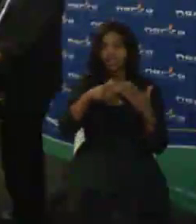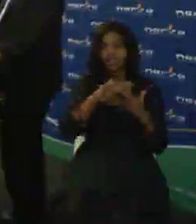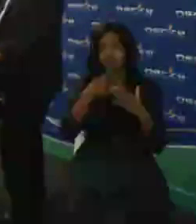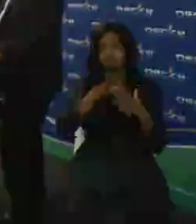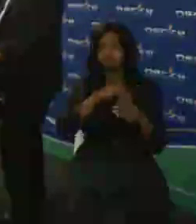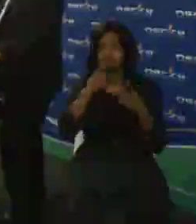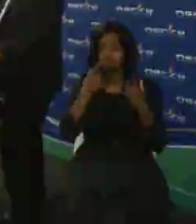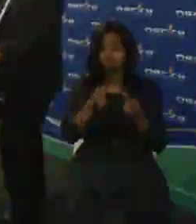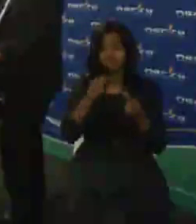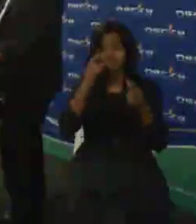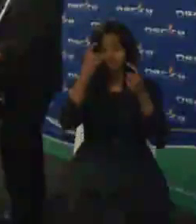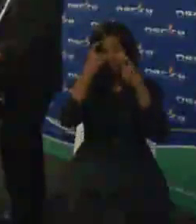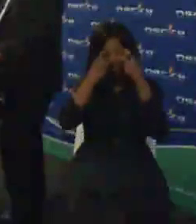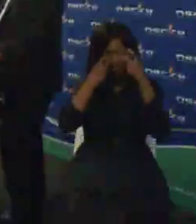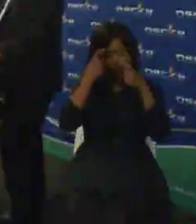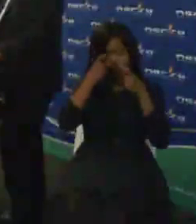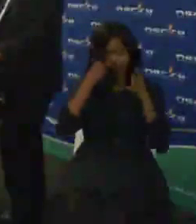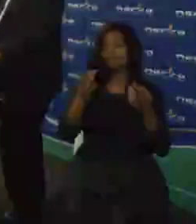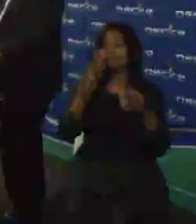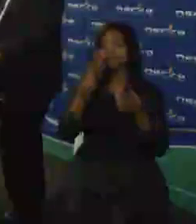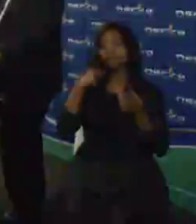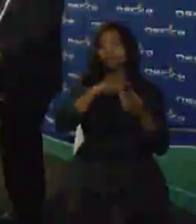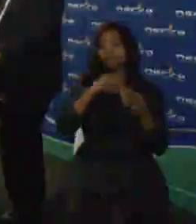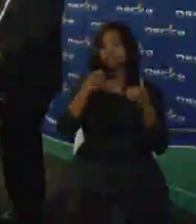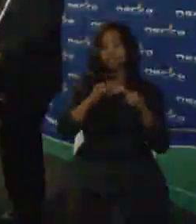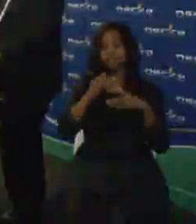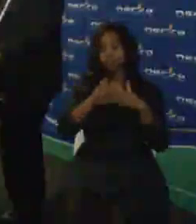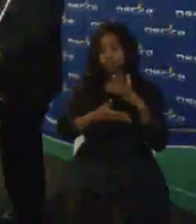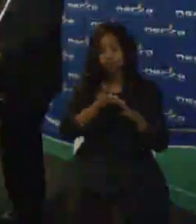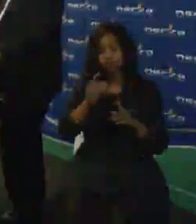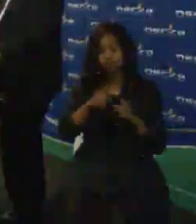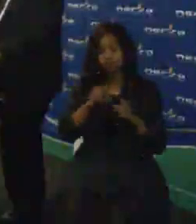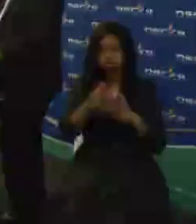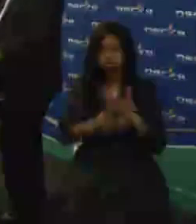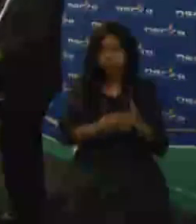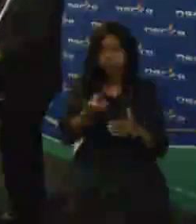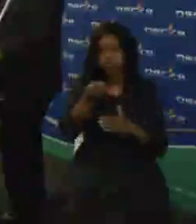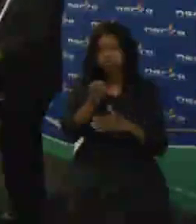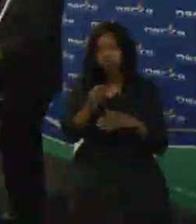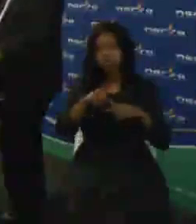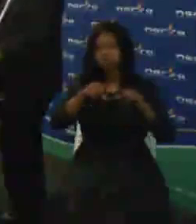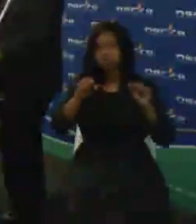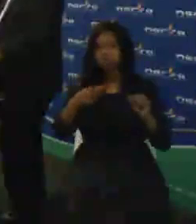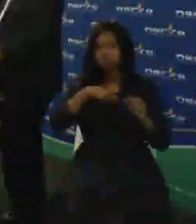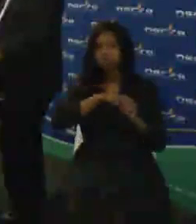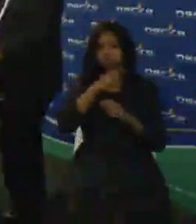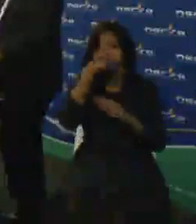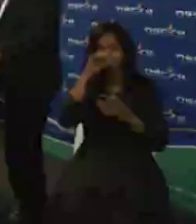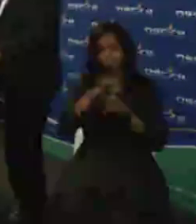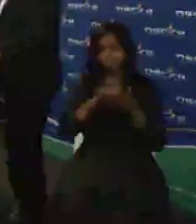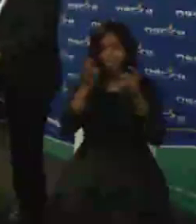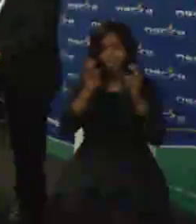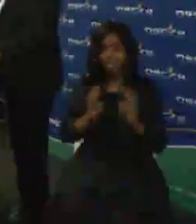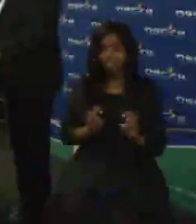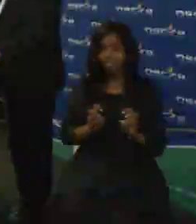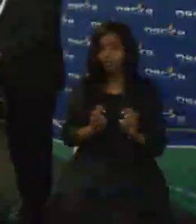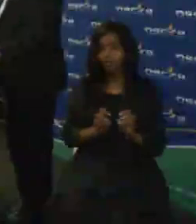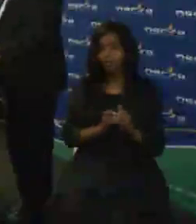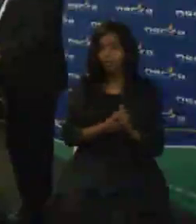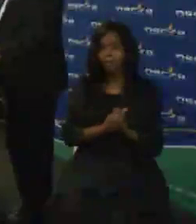making assumptions when we're still going through the process. So, Chair, we believe that